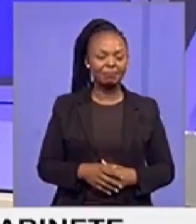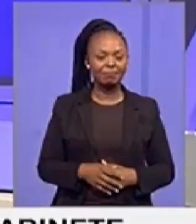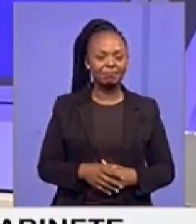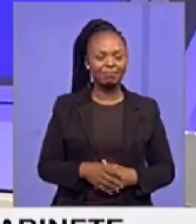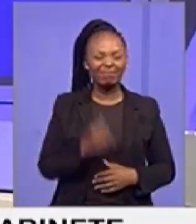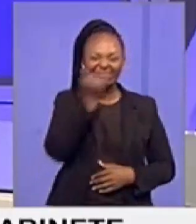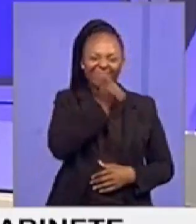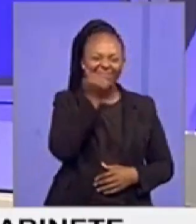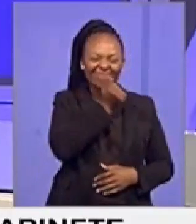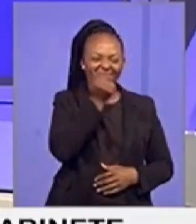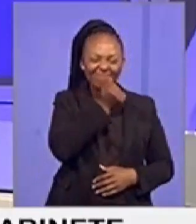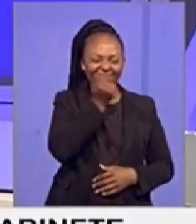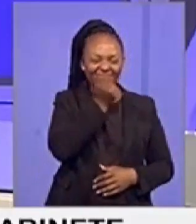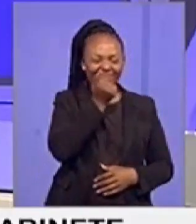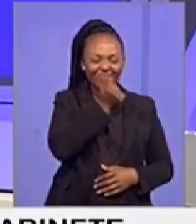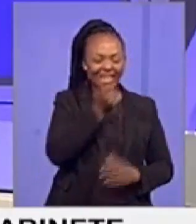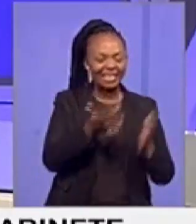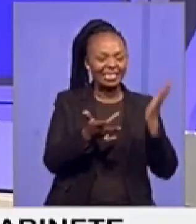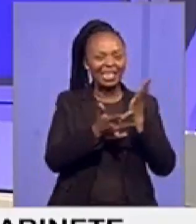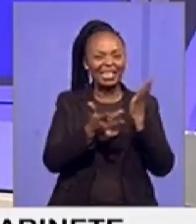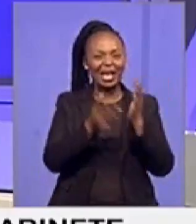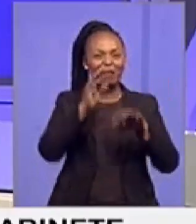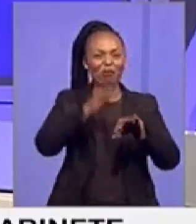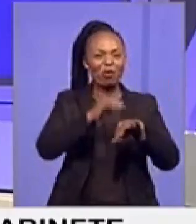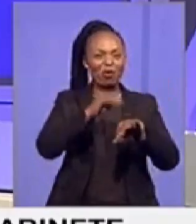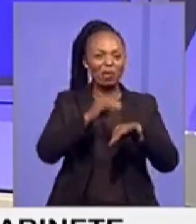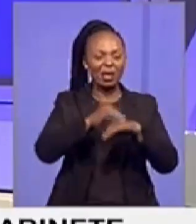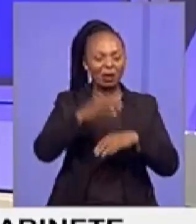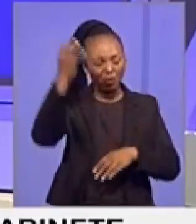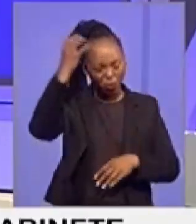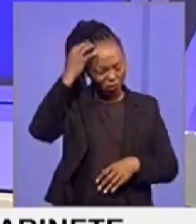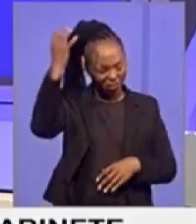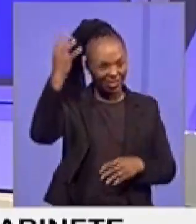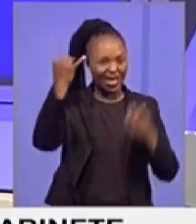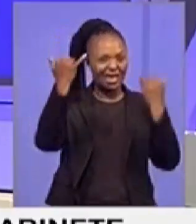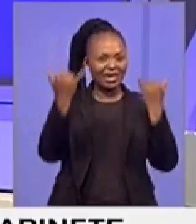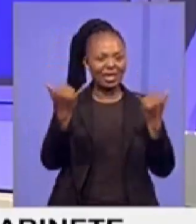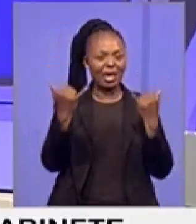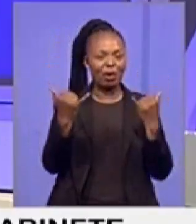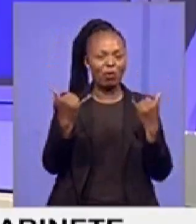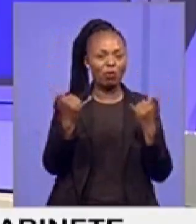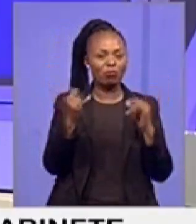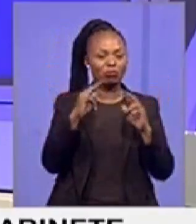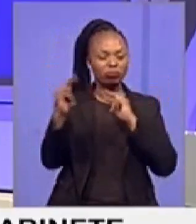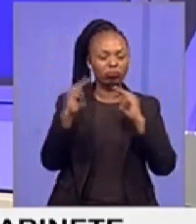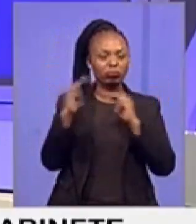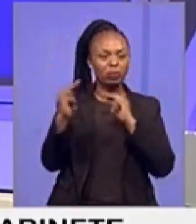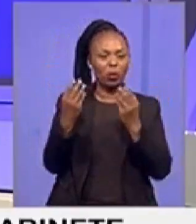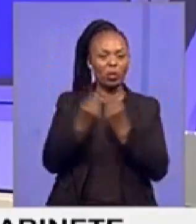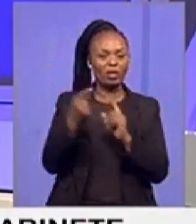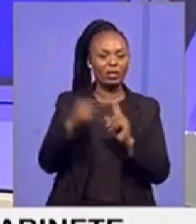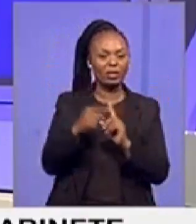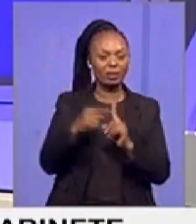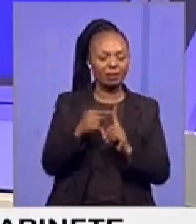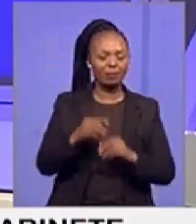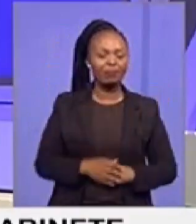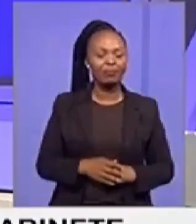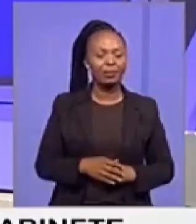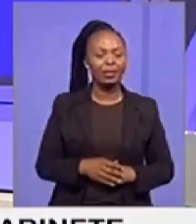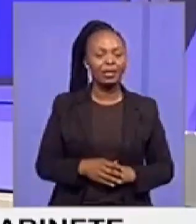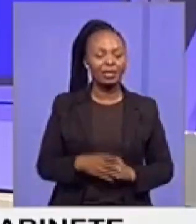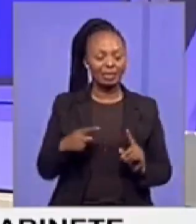mui e ka re na le bothatanyana mono e ka re professor o gauile ntse re na le puisano le professor Sethulego Matebesi